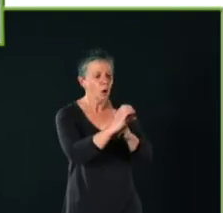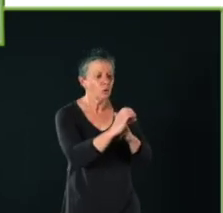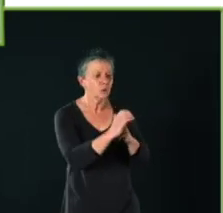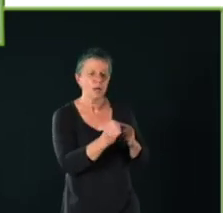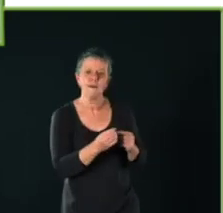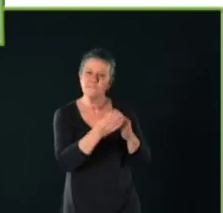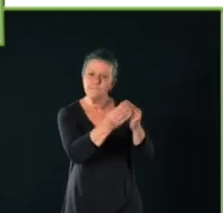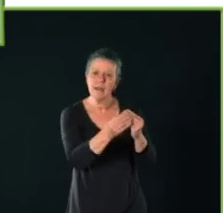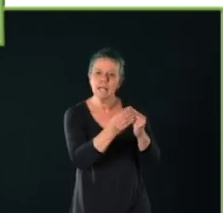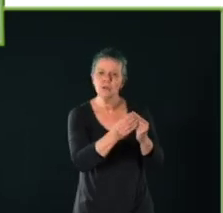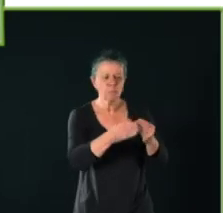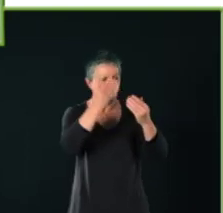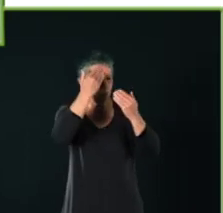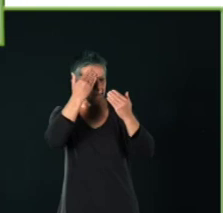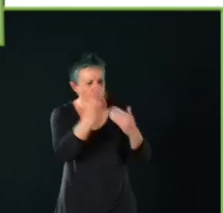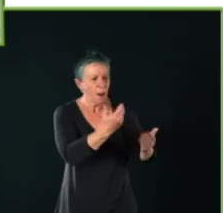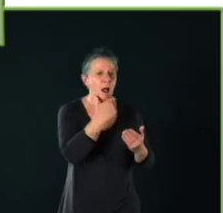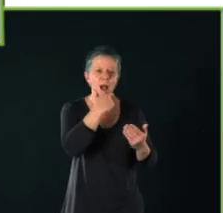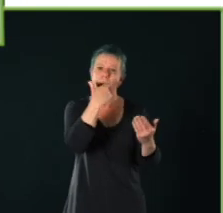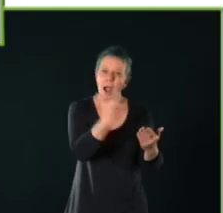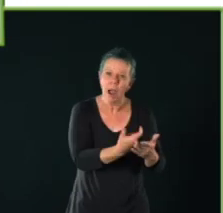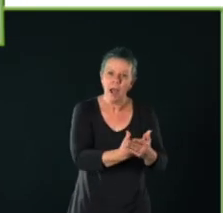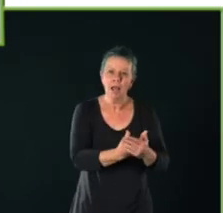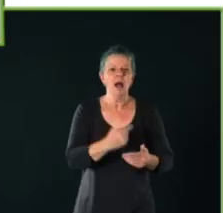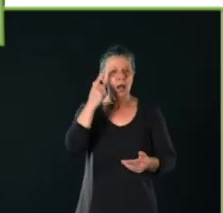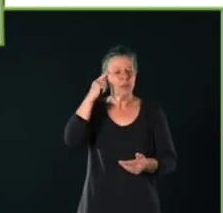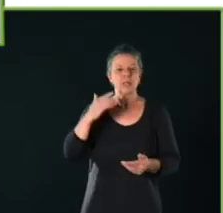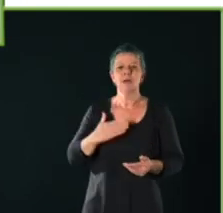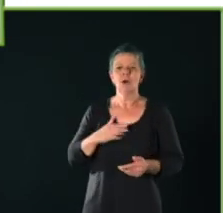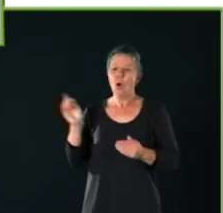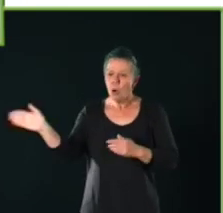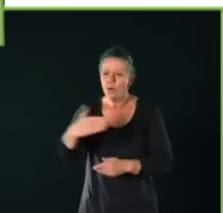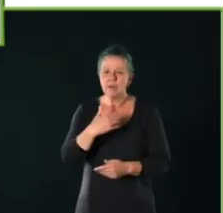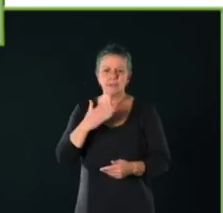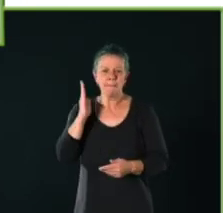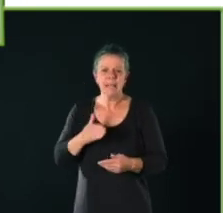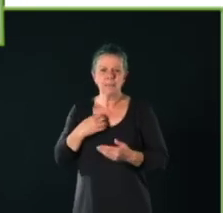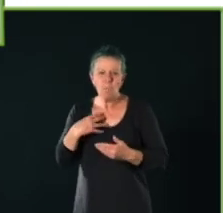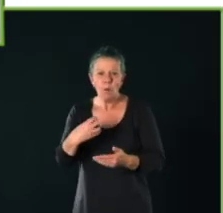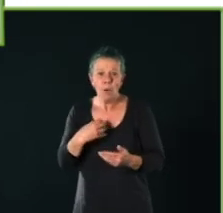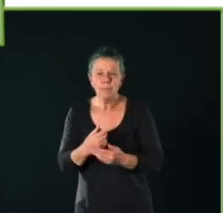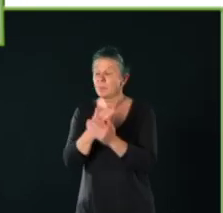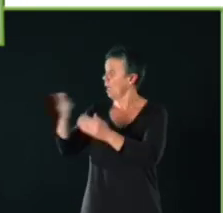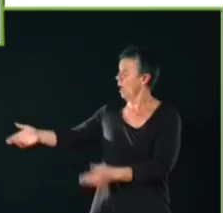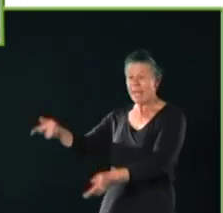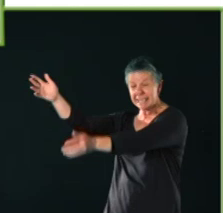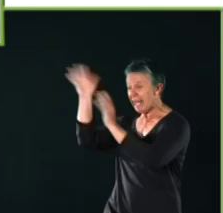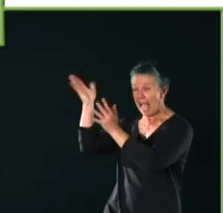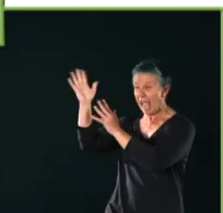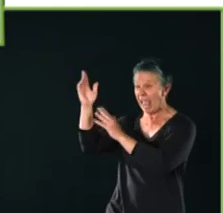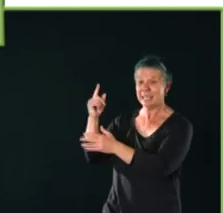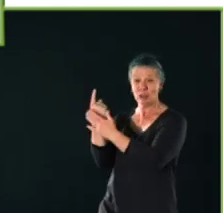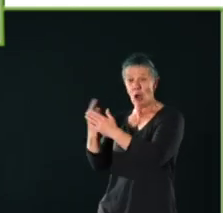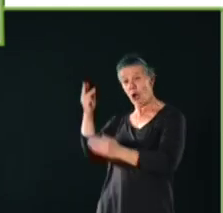and their villages. And that is something I think we could all learn from these days, and I would like to see that more and more. Yay,